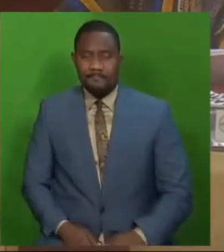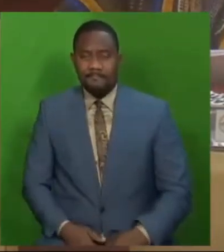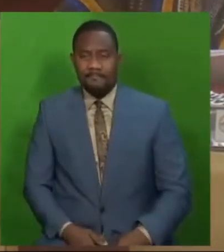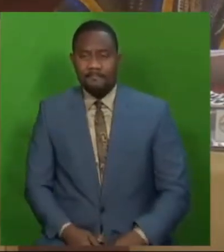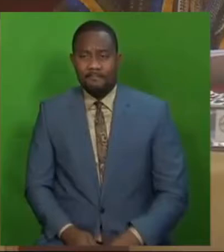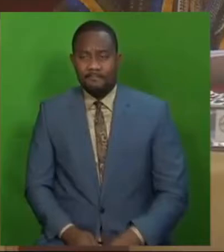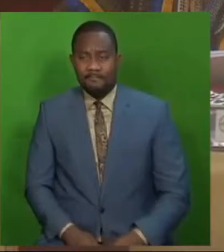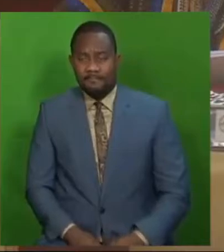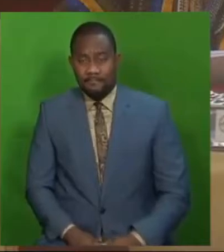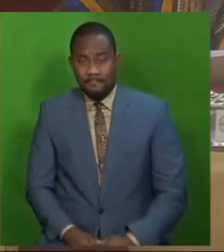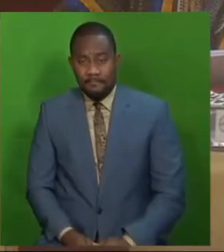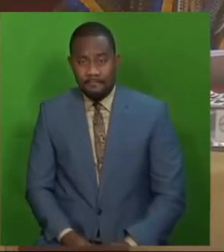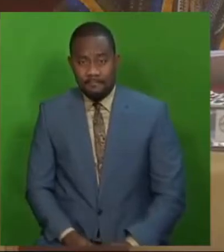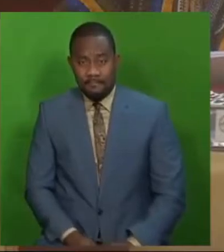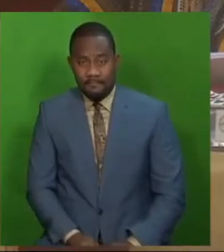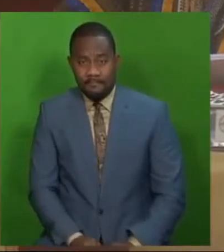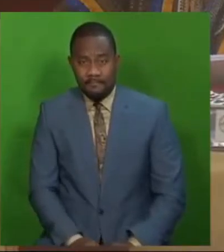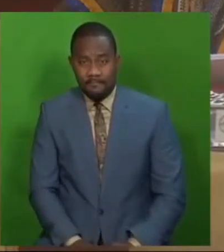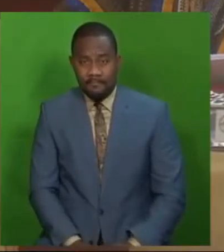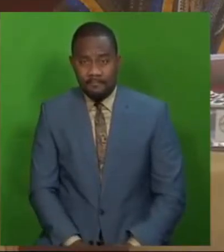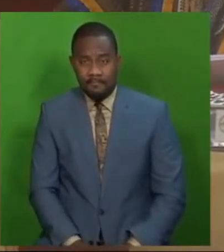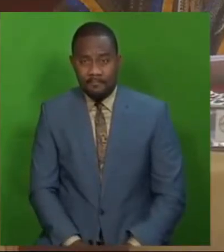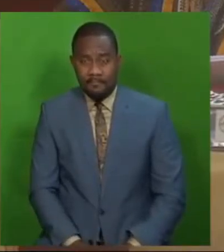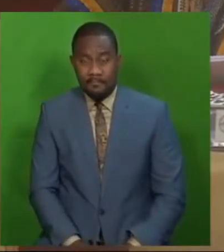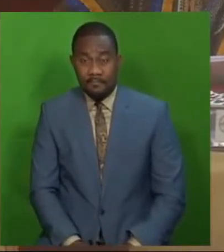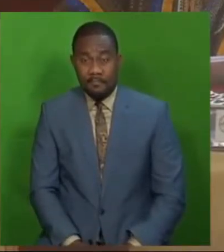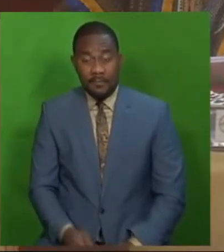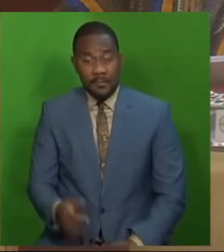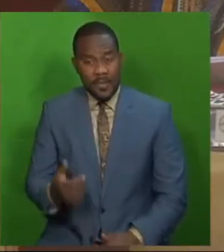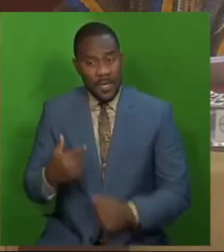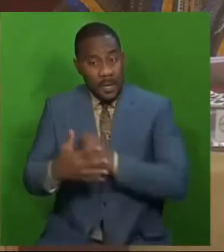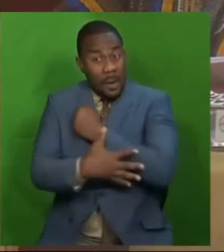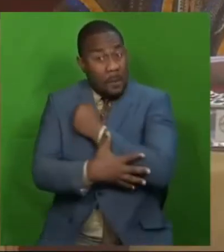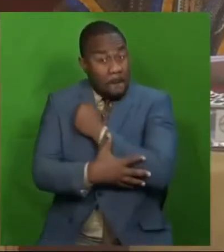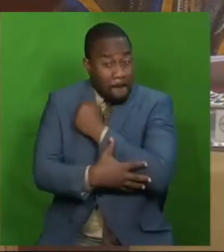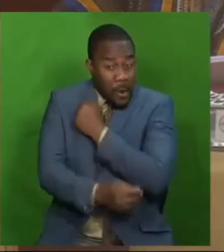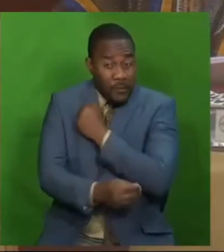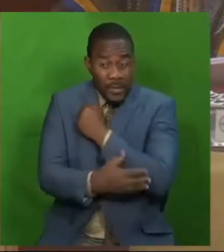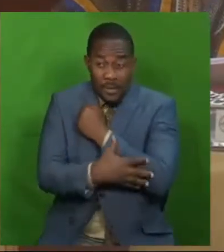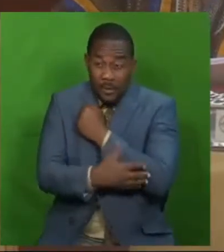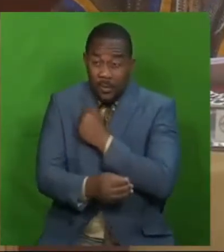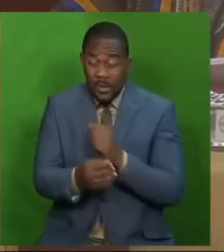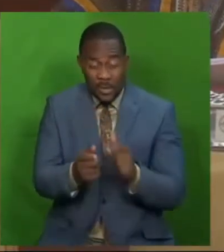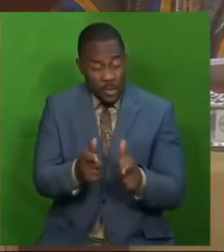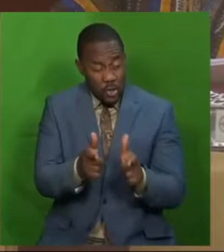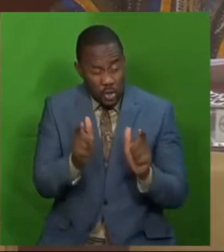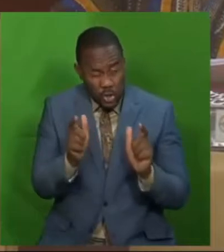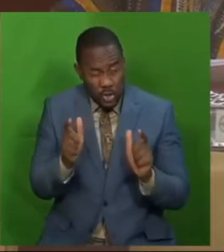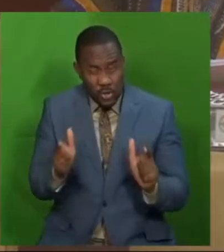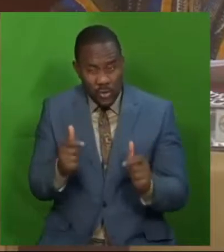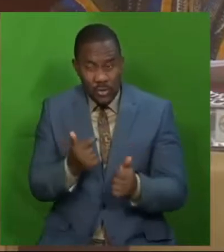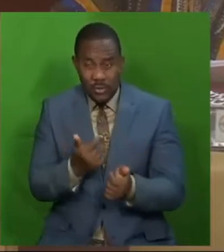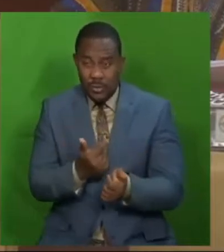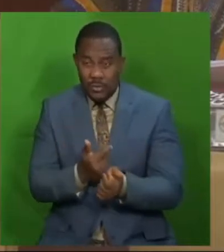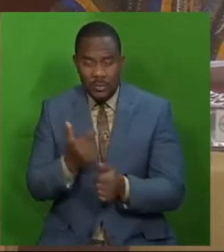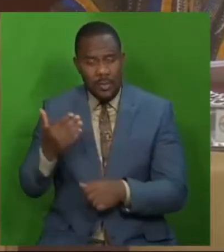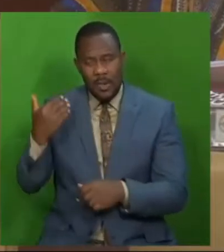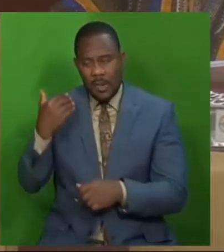polarization with accentuated poverty among Ghanaians in Ghana. In fact, in the last 4